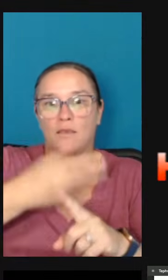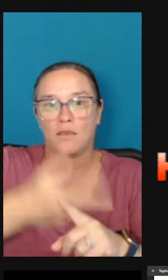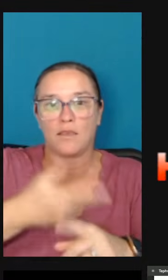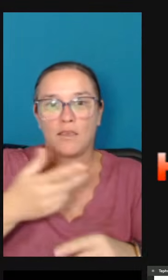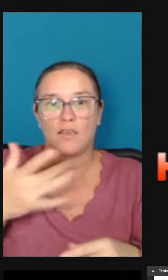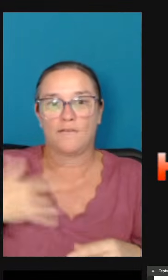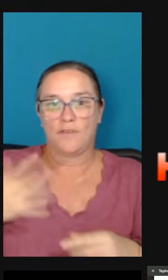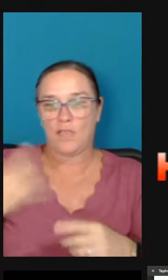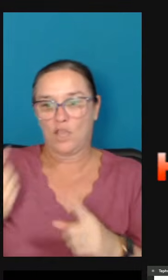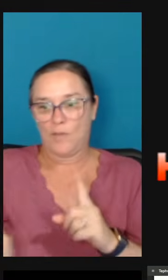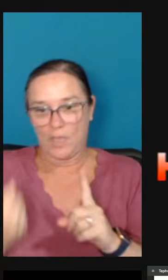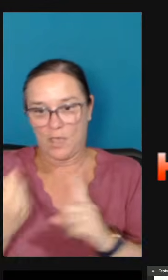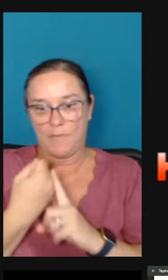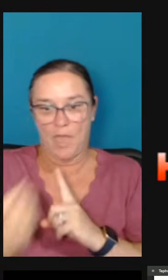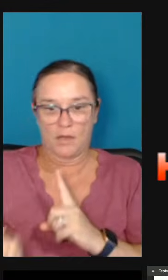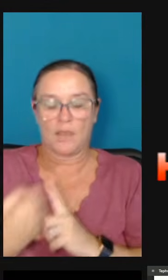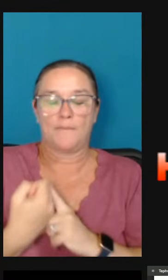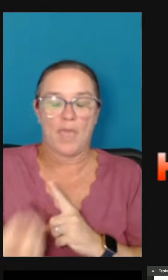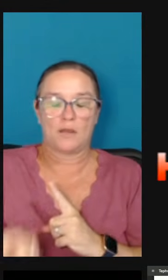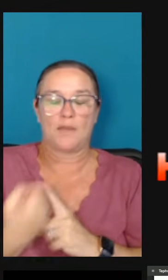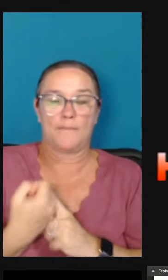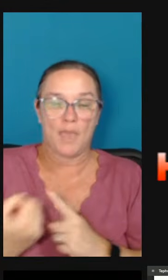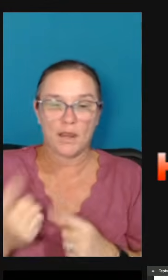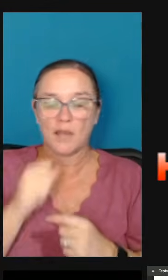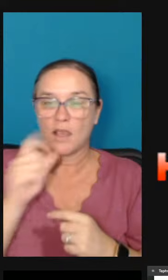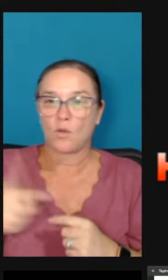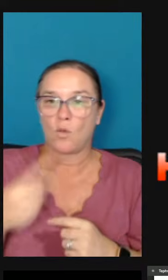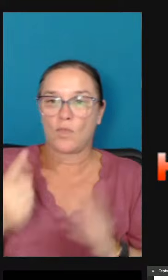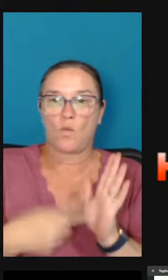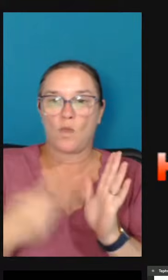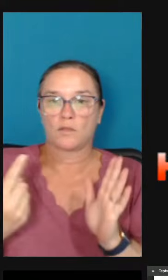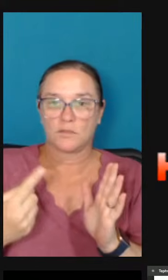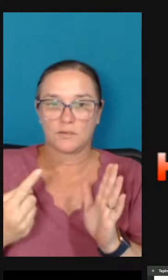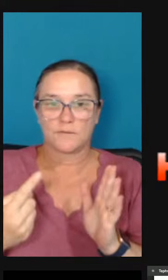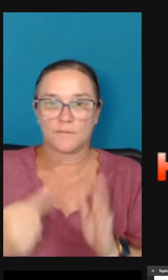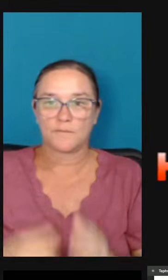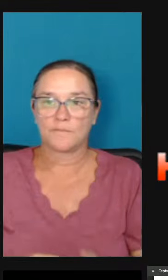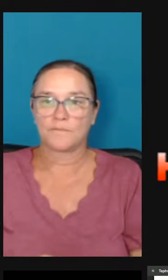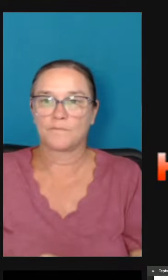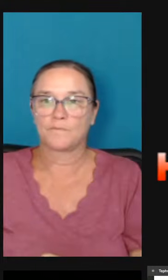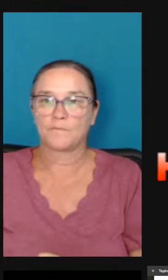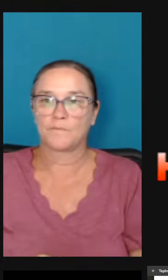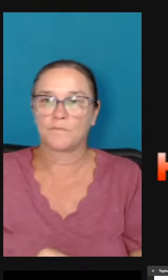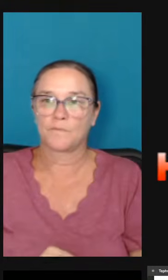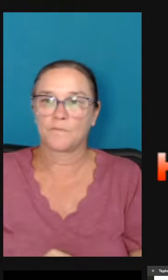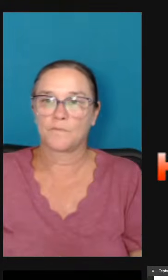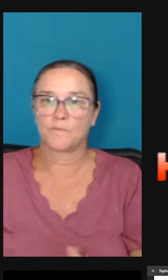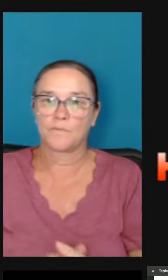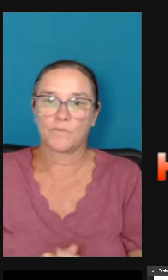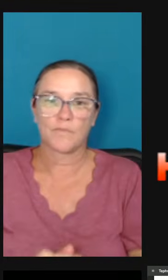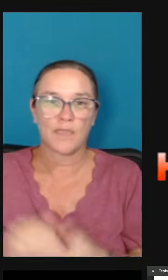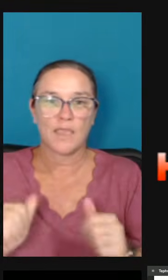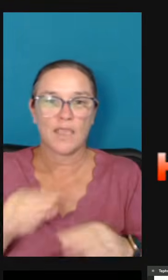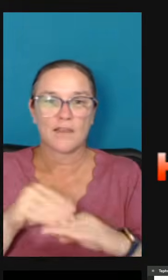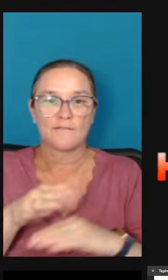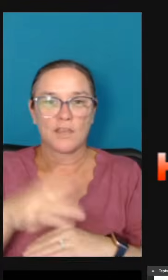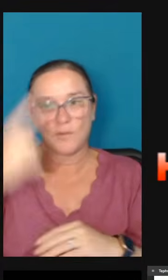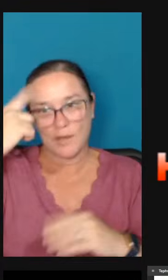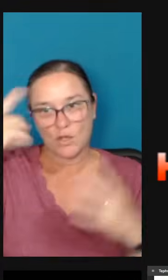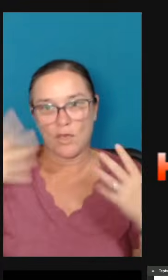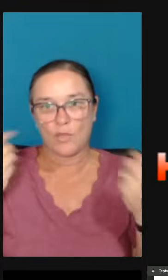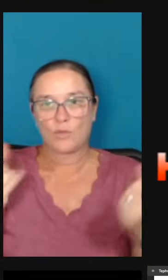impacted continuously, not just the one time, right? So that's does affect your mental health as